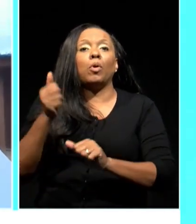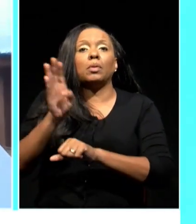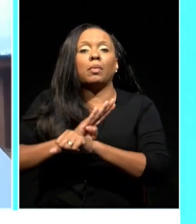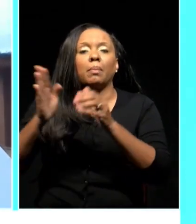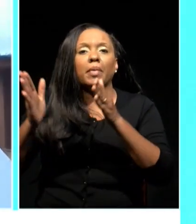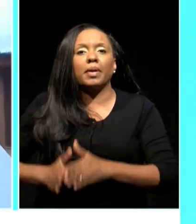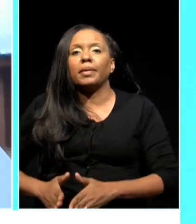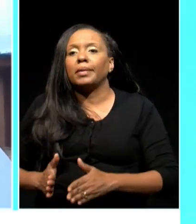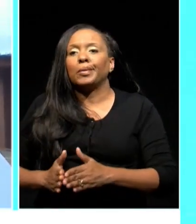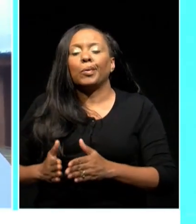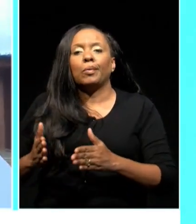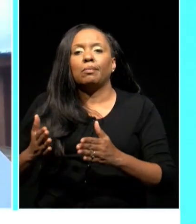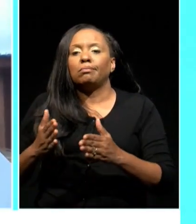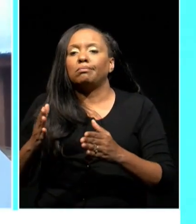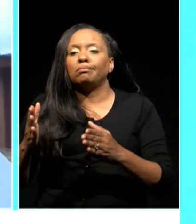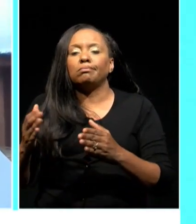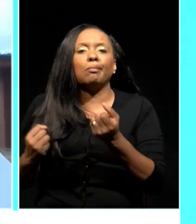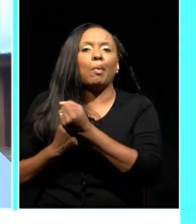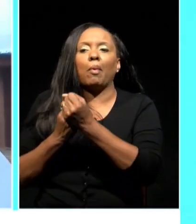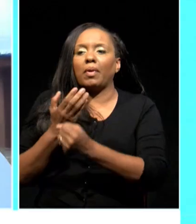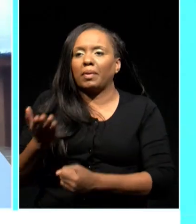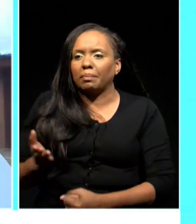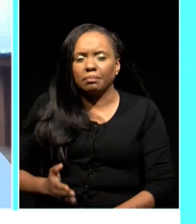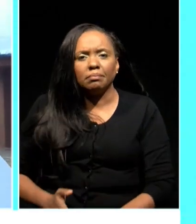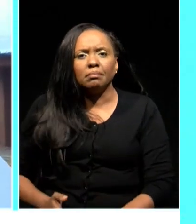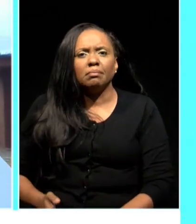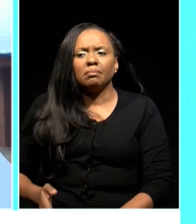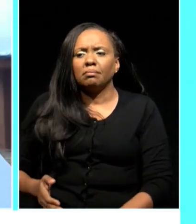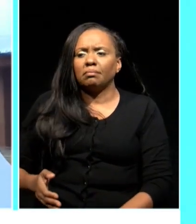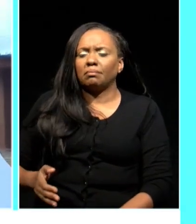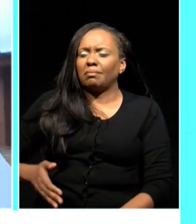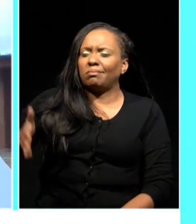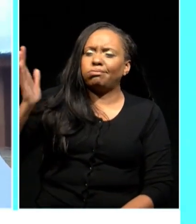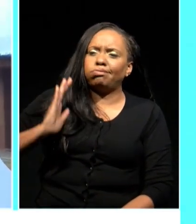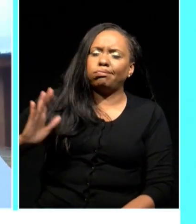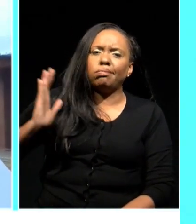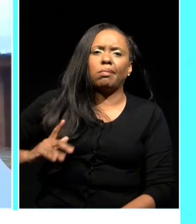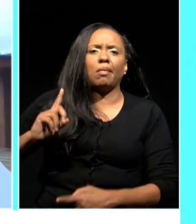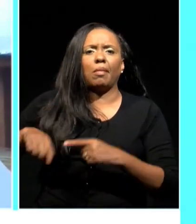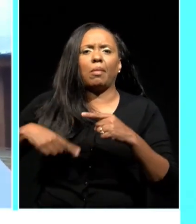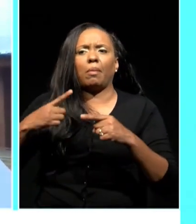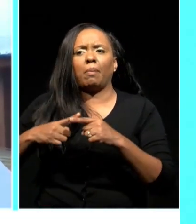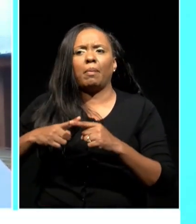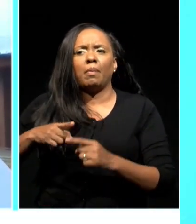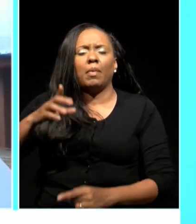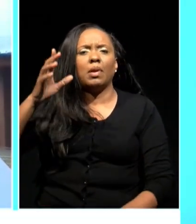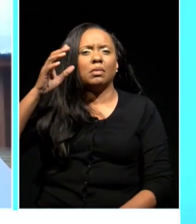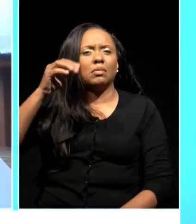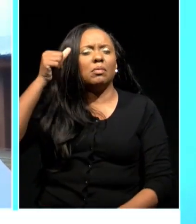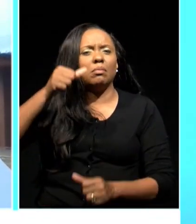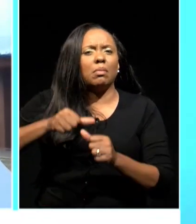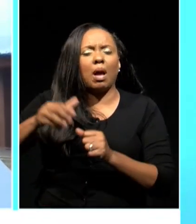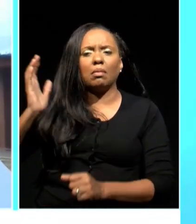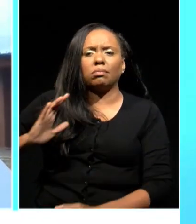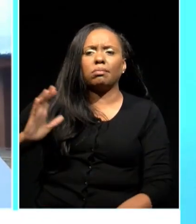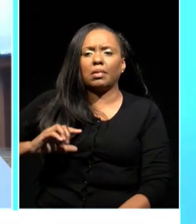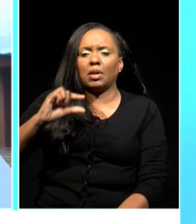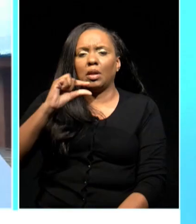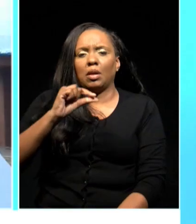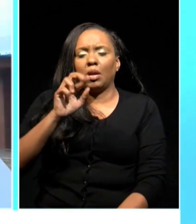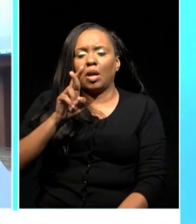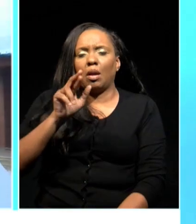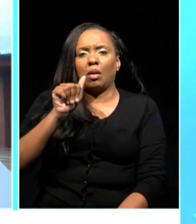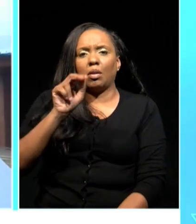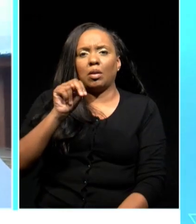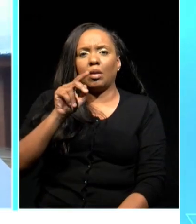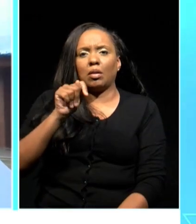was achieved in the 60s when the Federation collapsed and Grantley Adams lost his leadership in